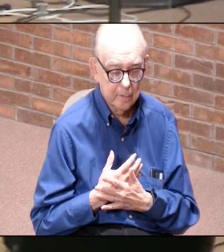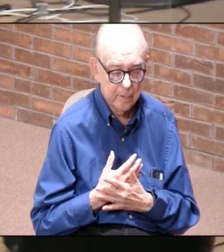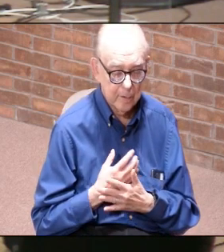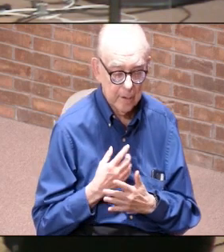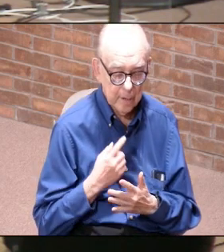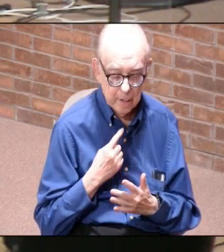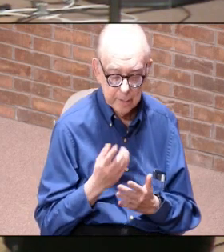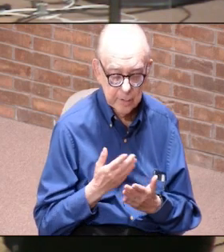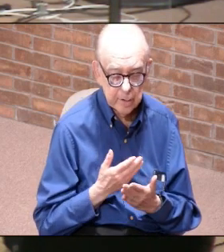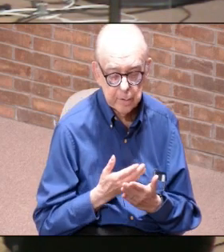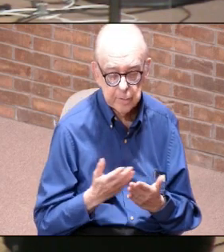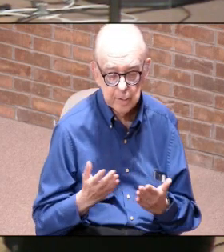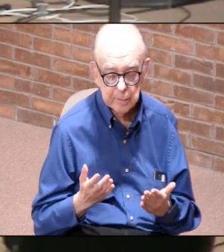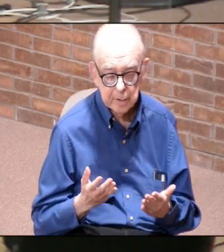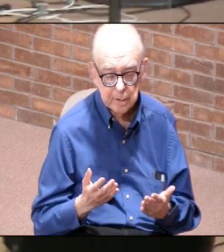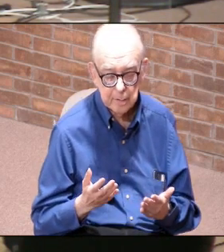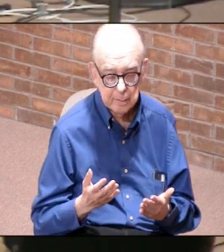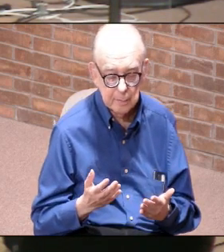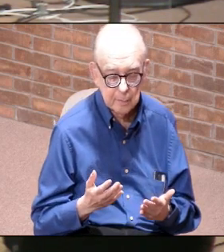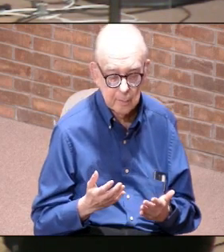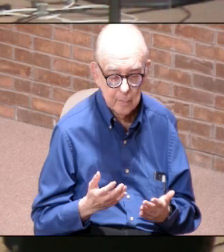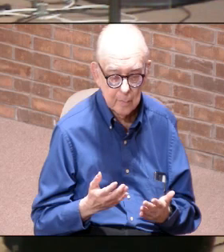Can I tell you something?